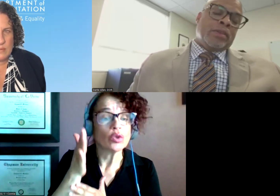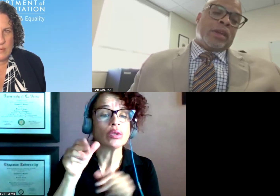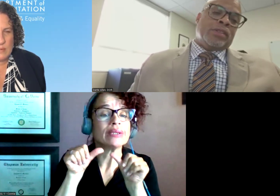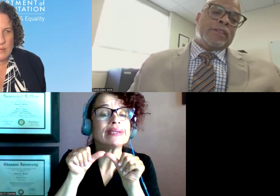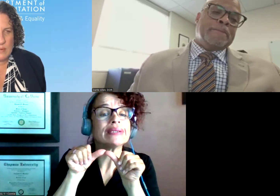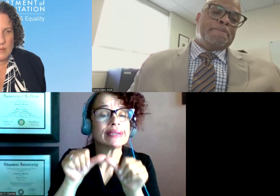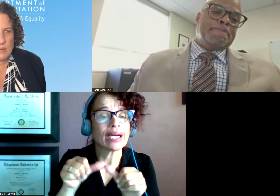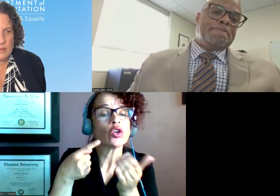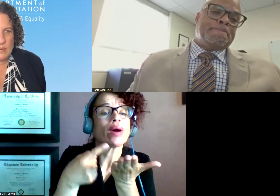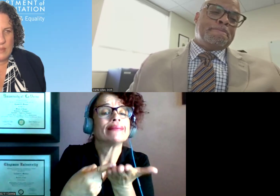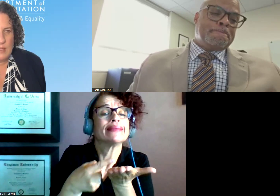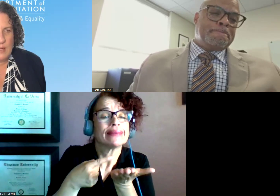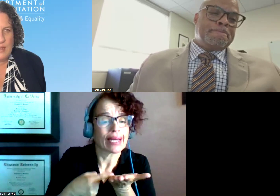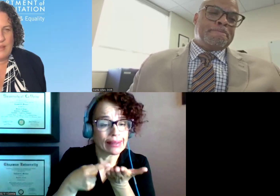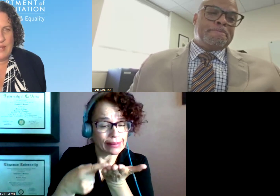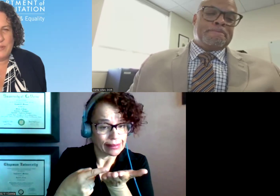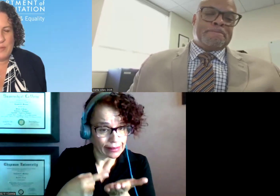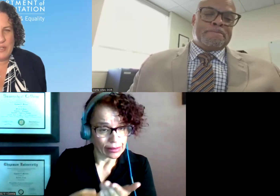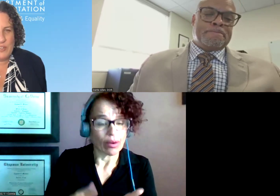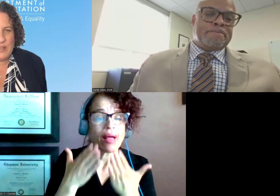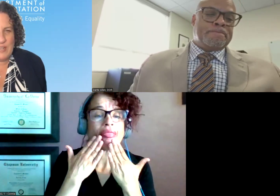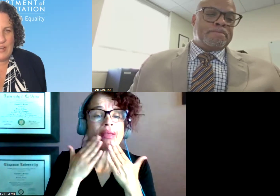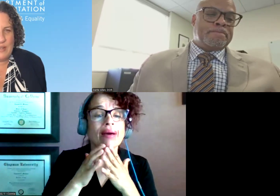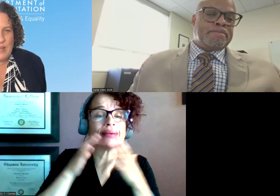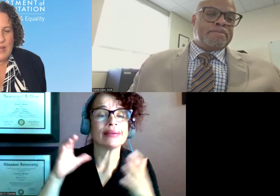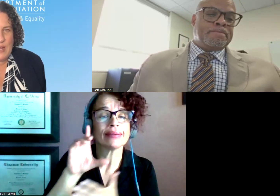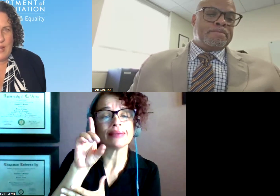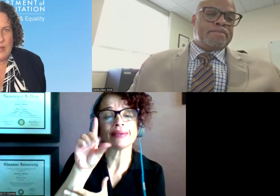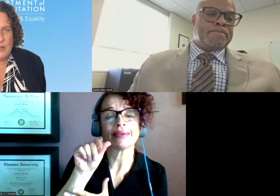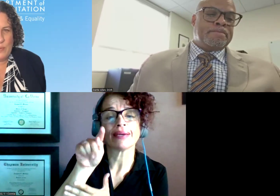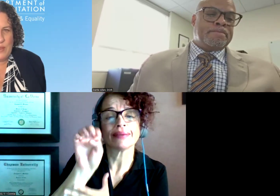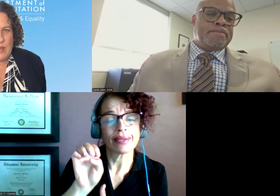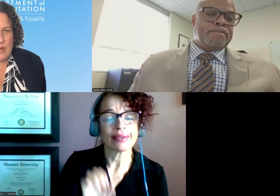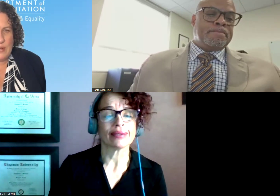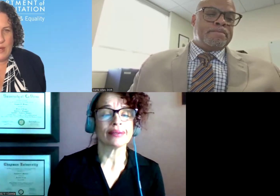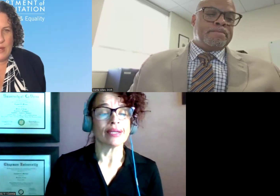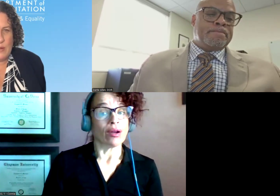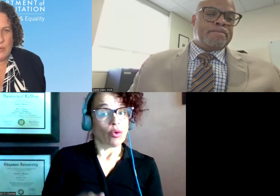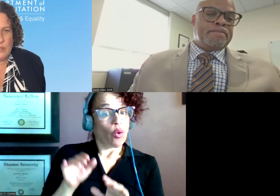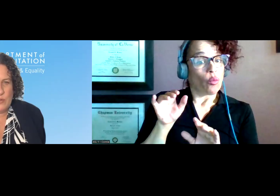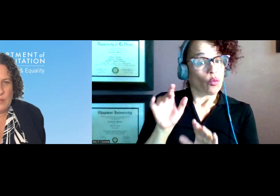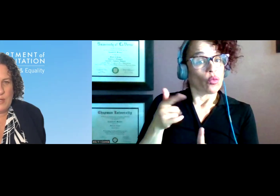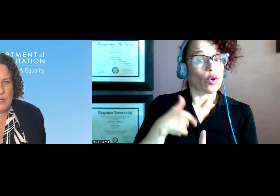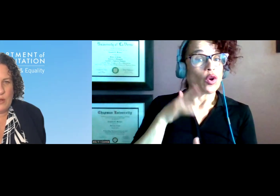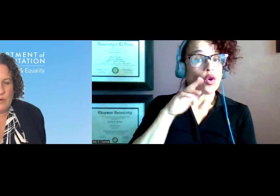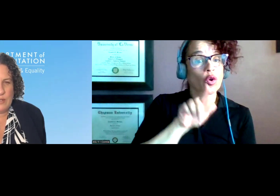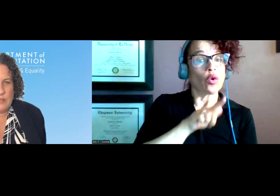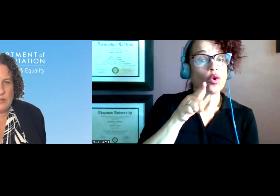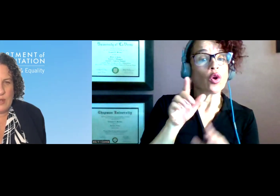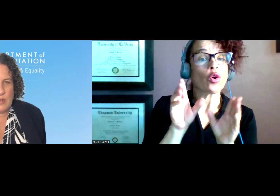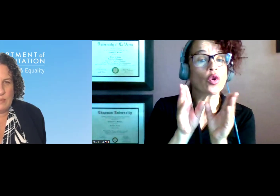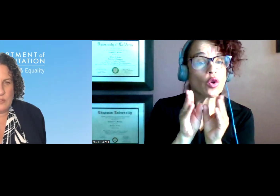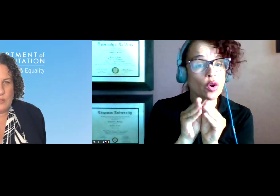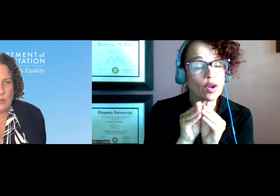continuing our discussions. Thank you so much, Dante. And with that, I will turn the meeting over at